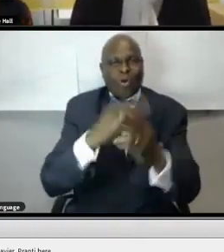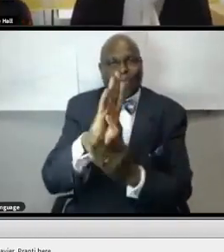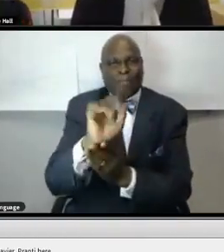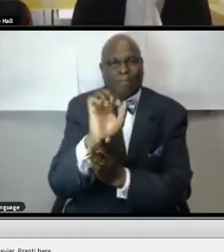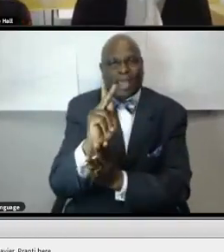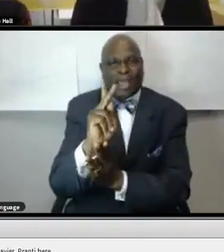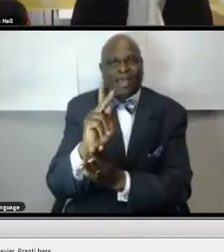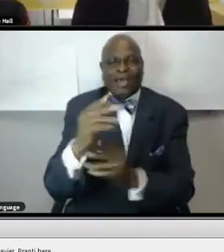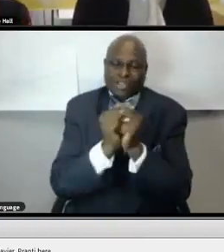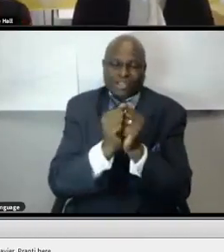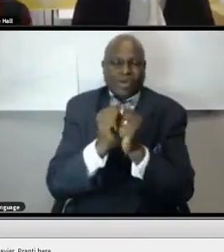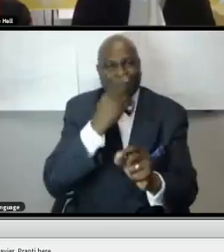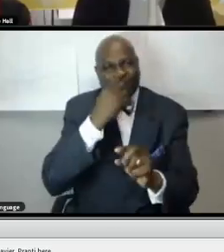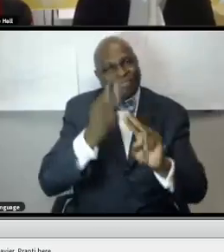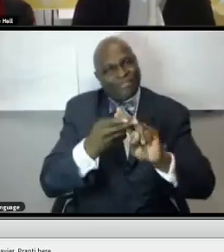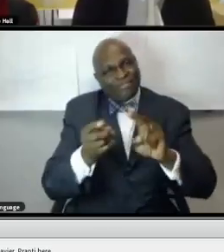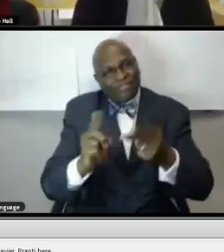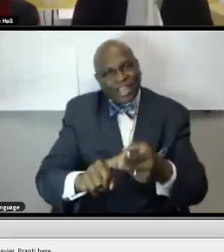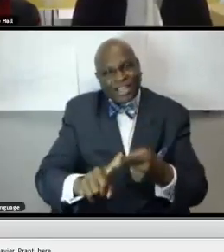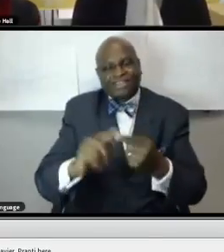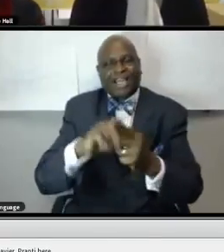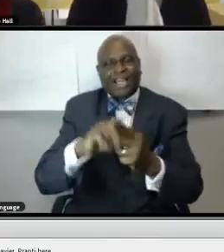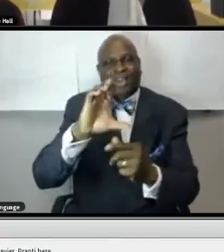being together with my friends and colleagues.